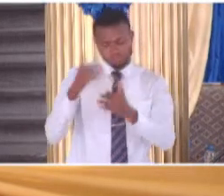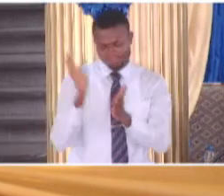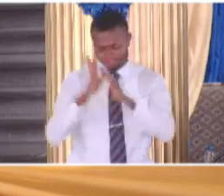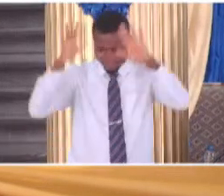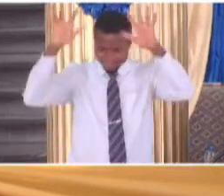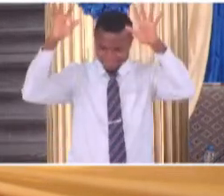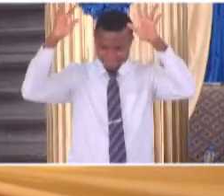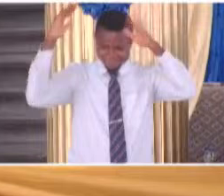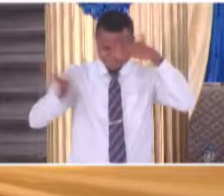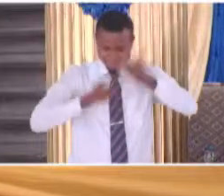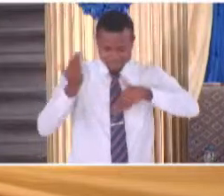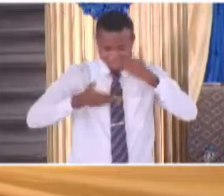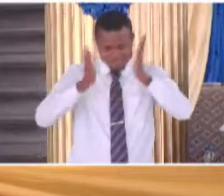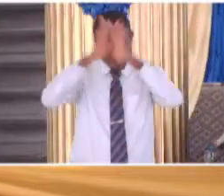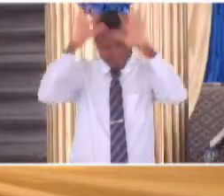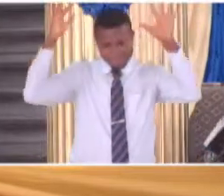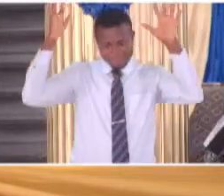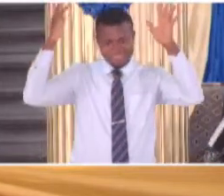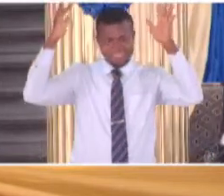of applause.